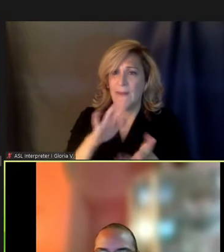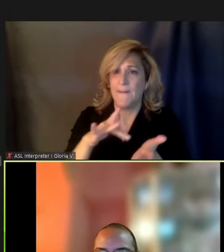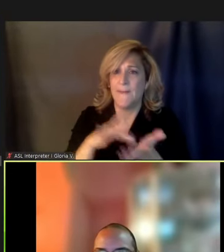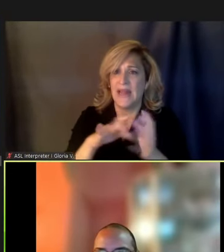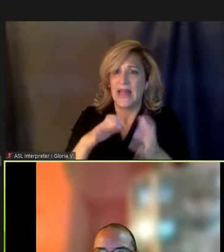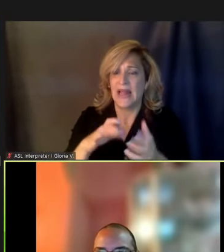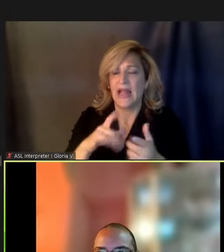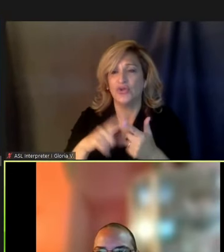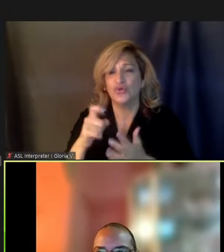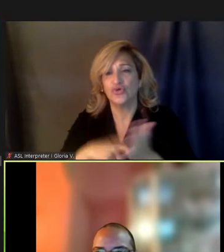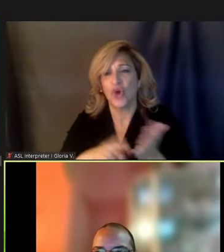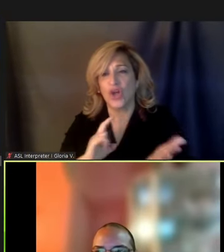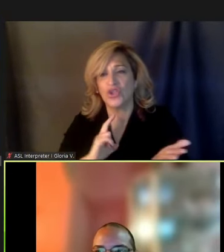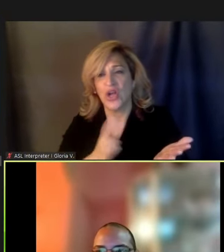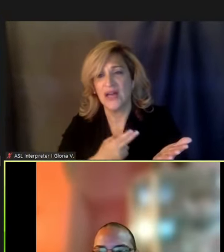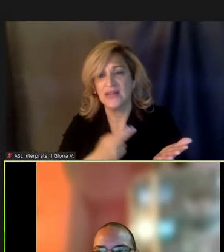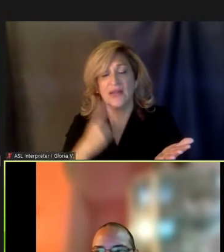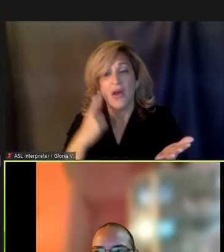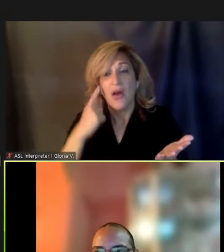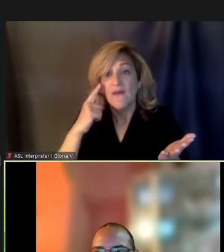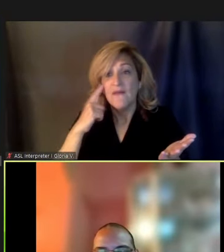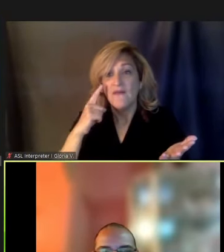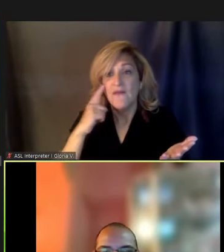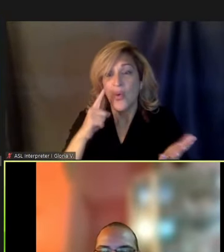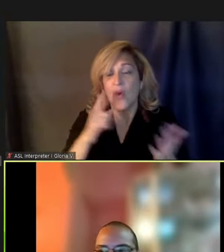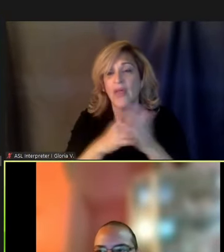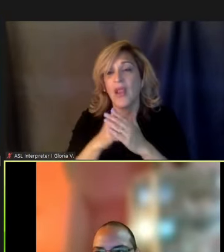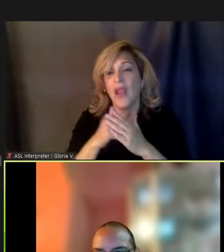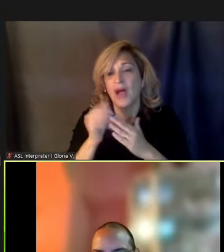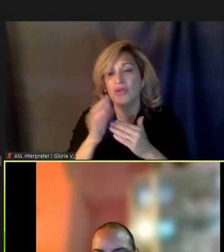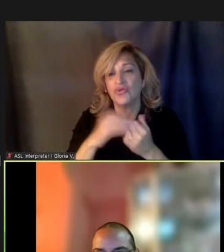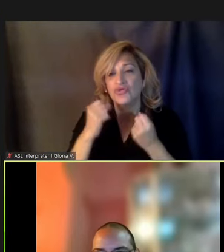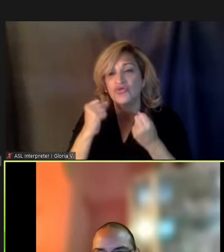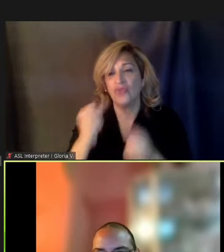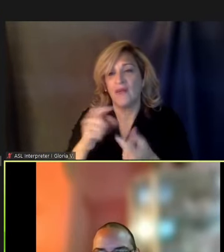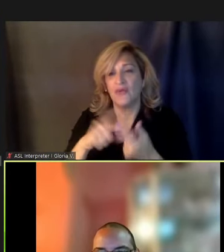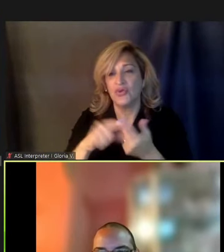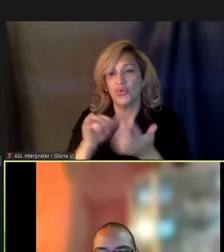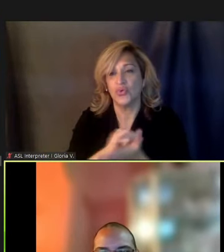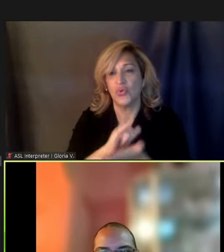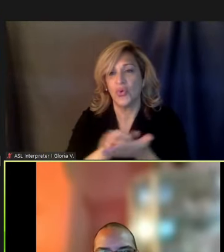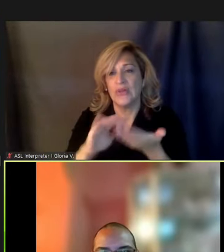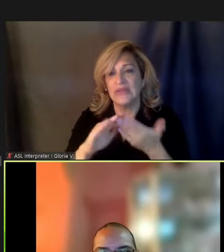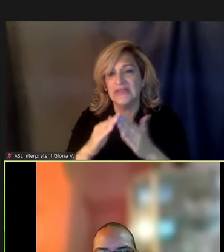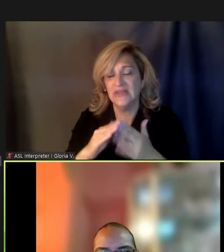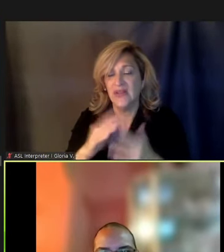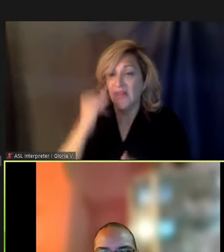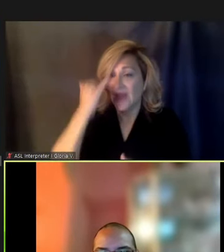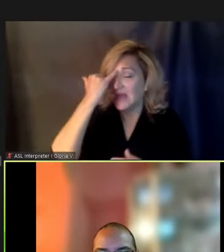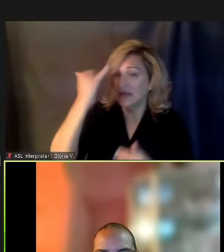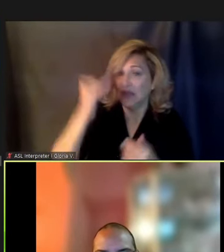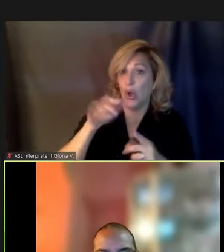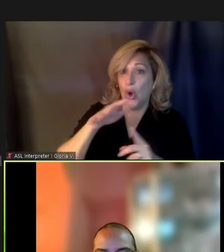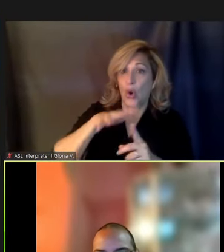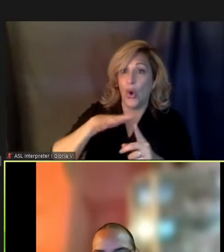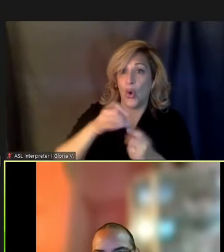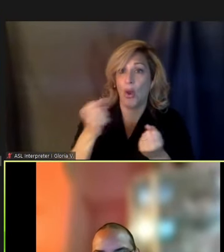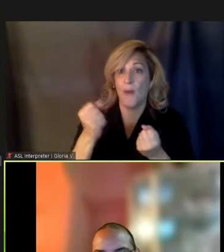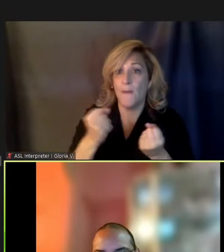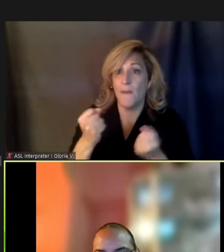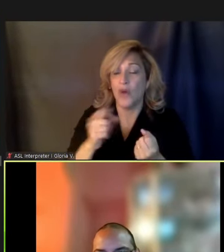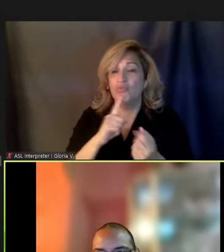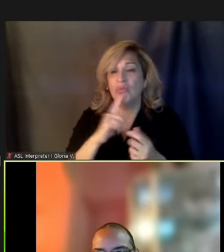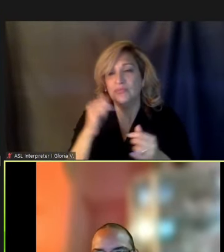way to charge us for the luxury of driving into New York City. The idea that local motorists are rich elites is